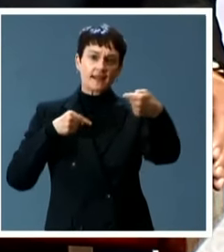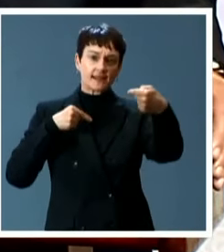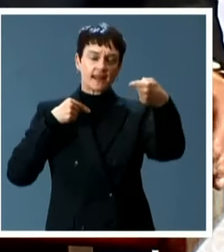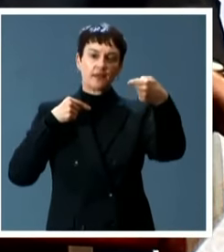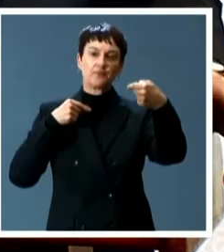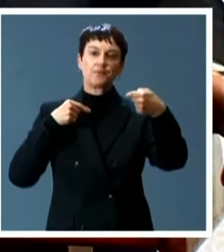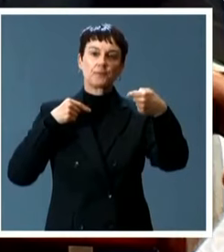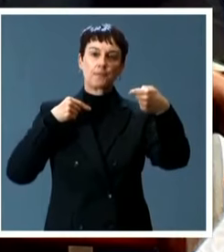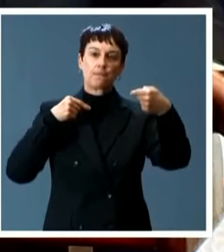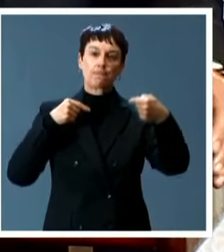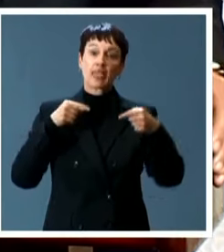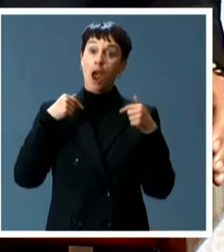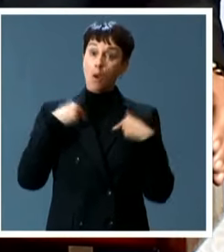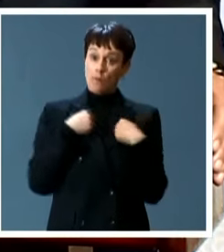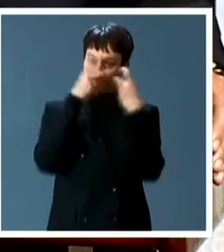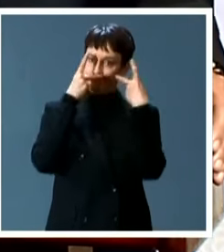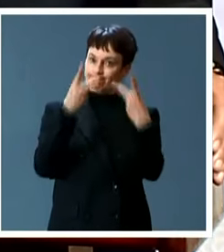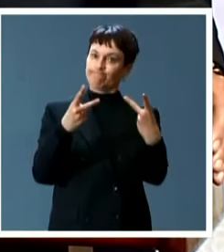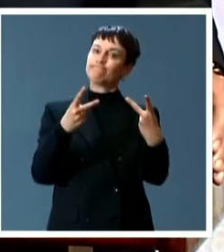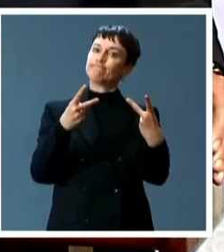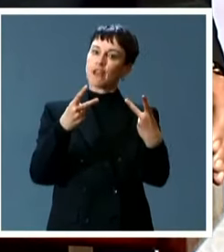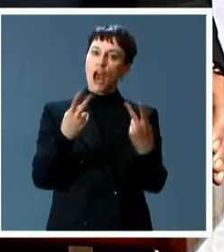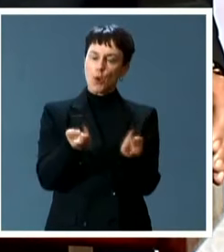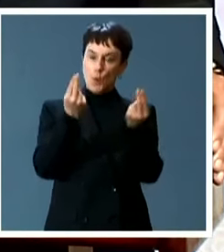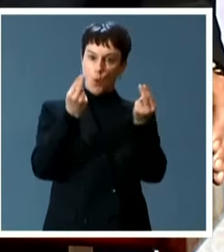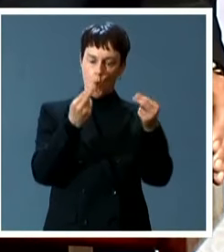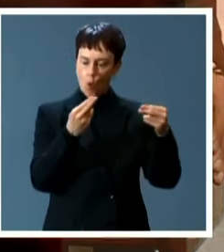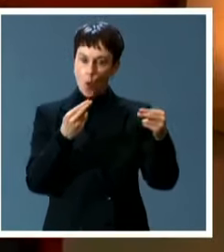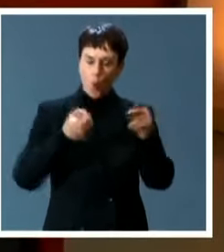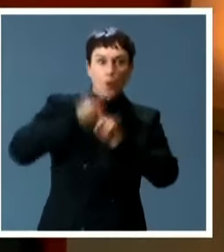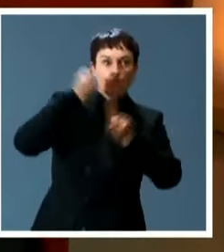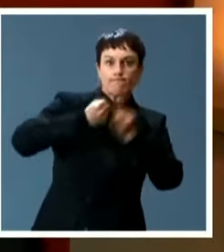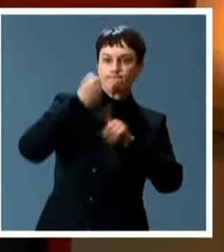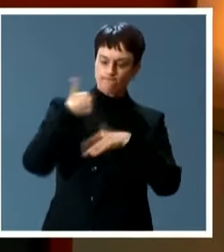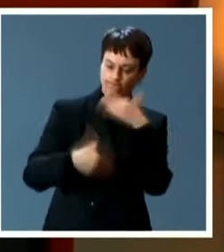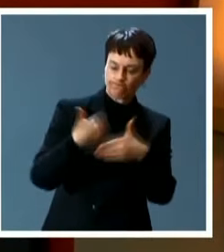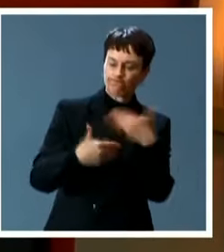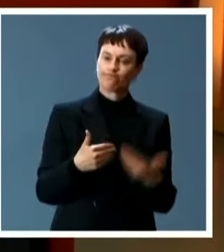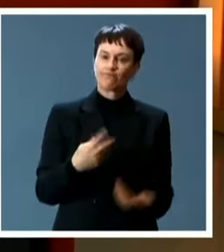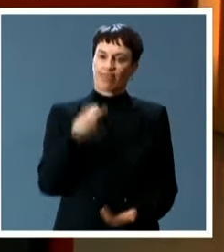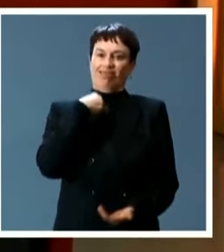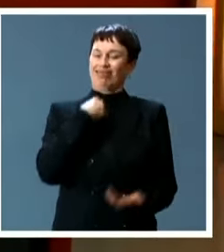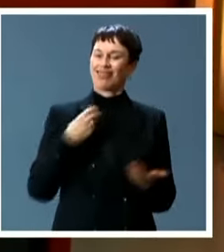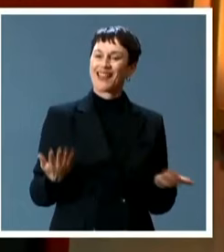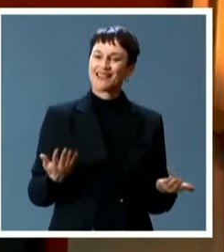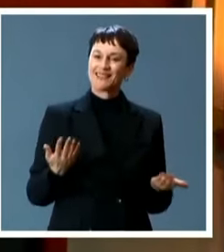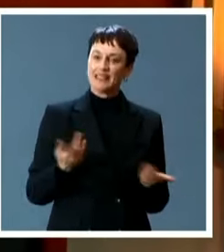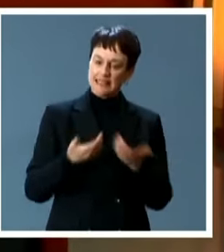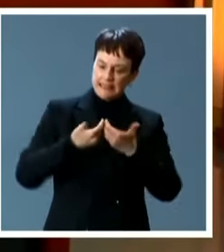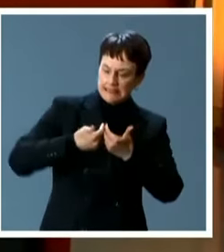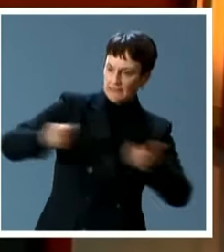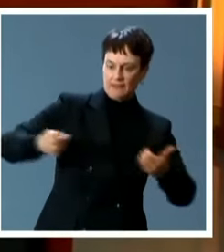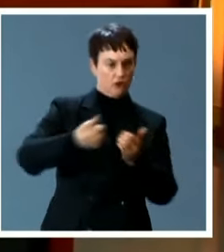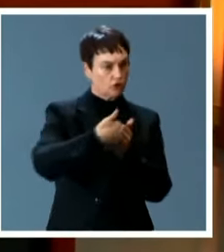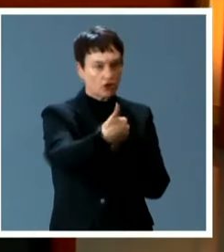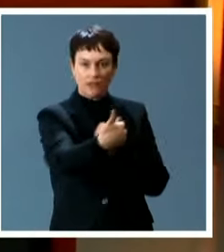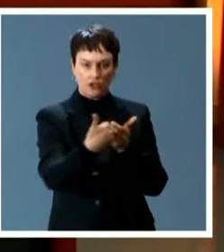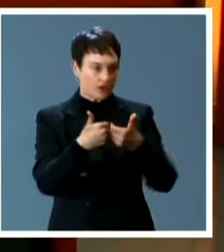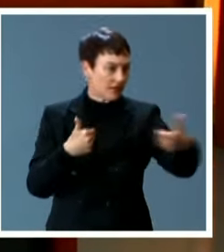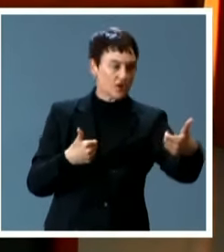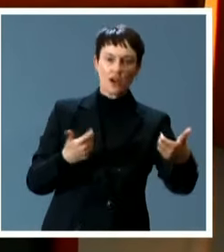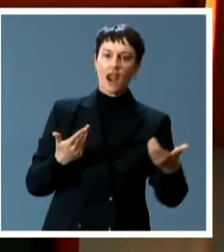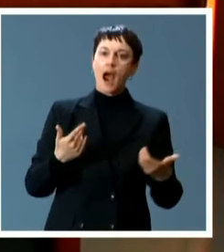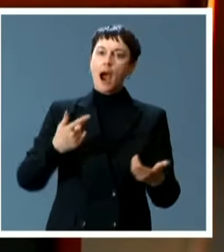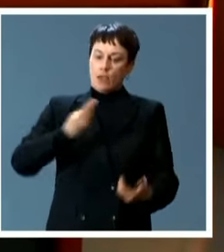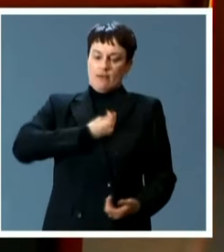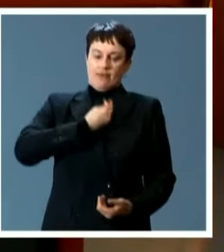generations, we see the beginnings of a new movement. This movement rejects inequality and division and unites young people,